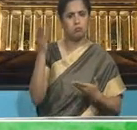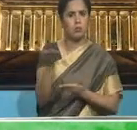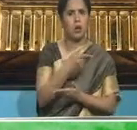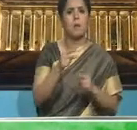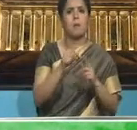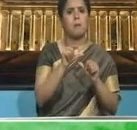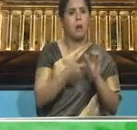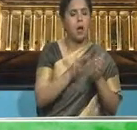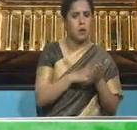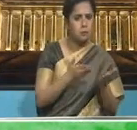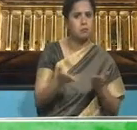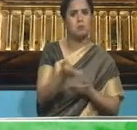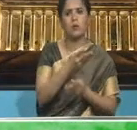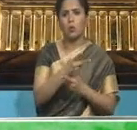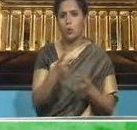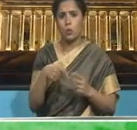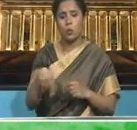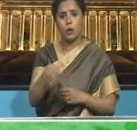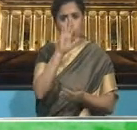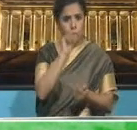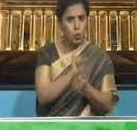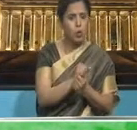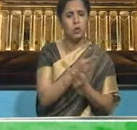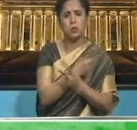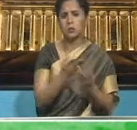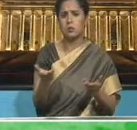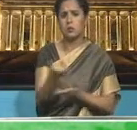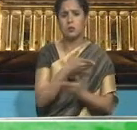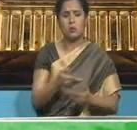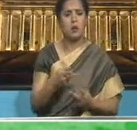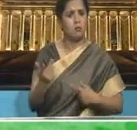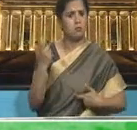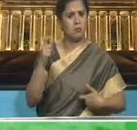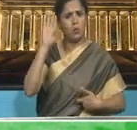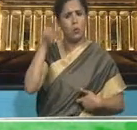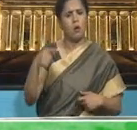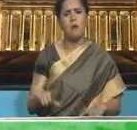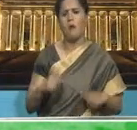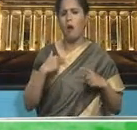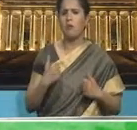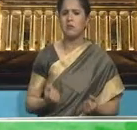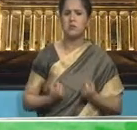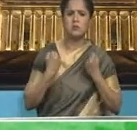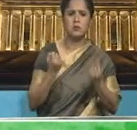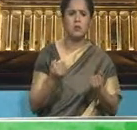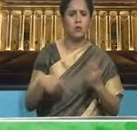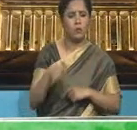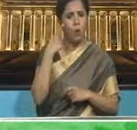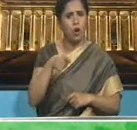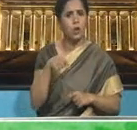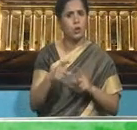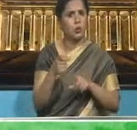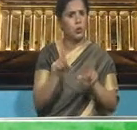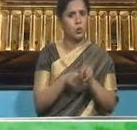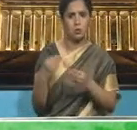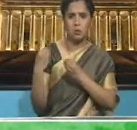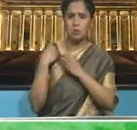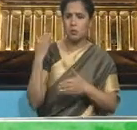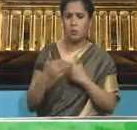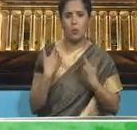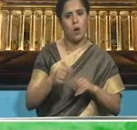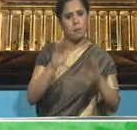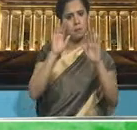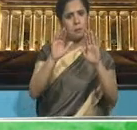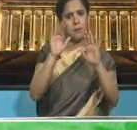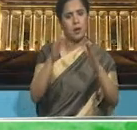paramilitary forces, and police forces who laid down their lives in the line of duty. I convey my